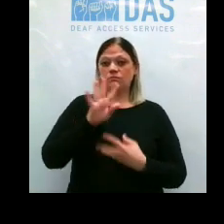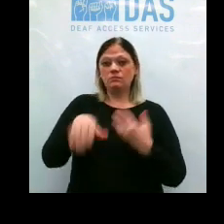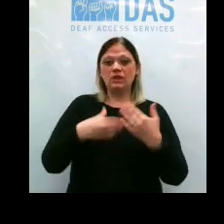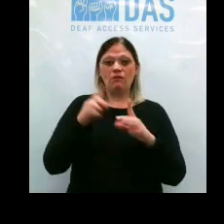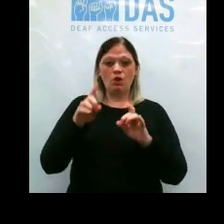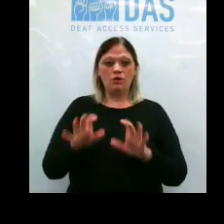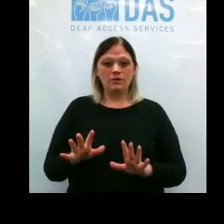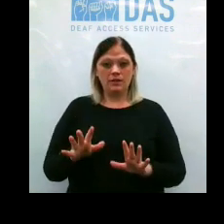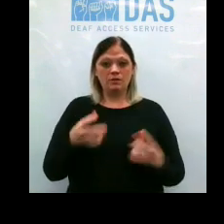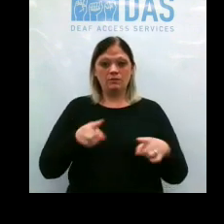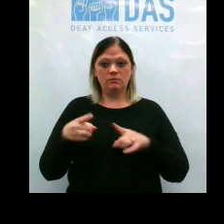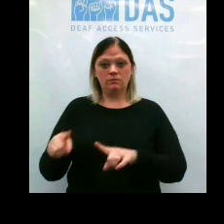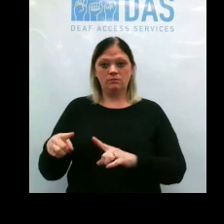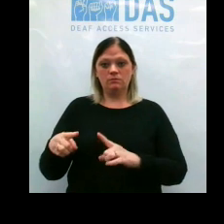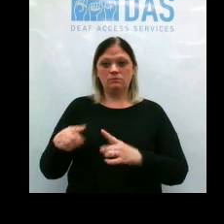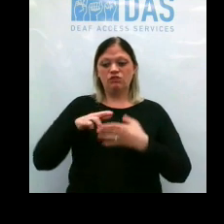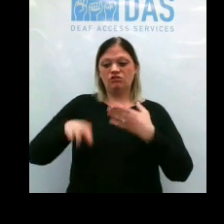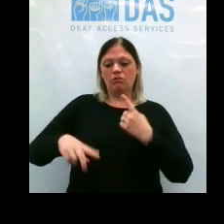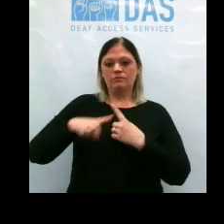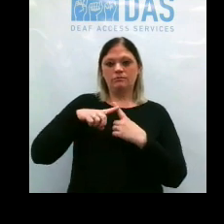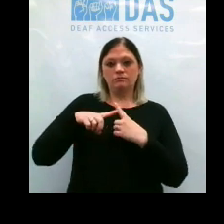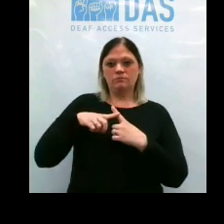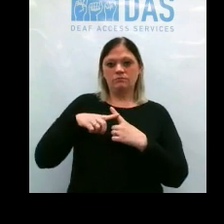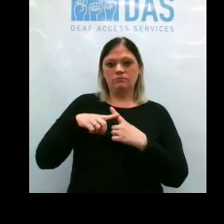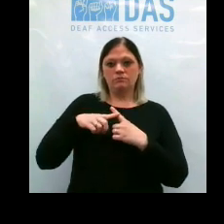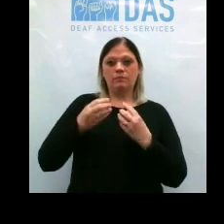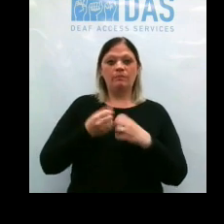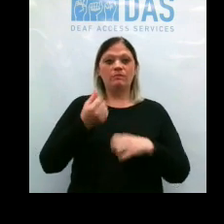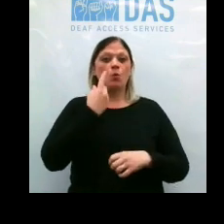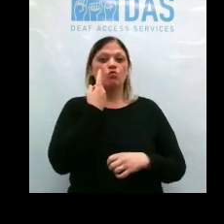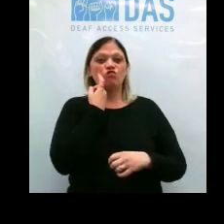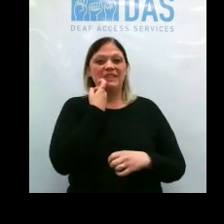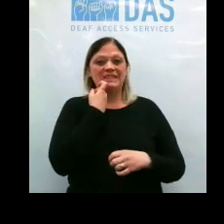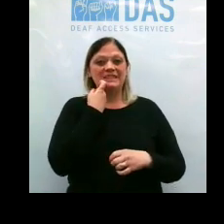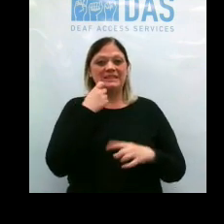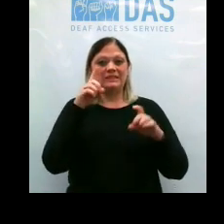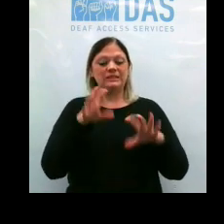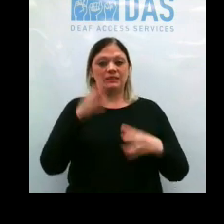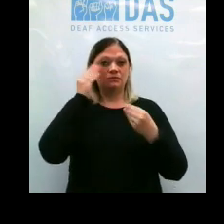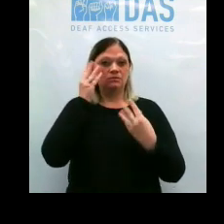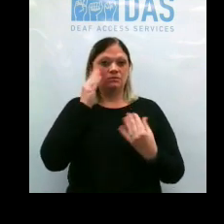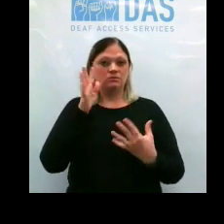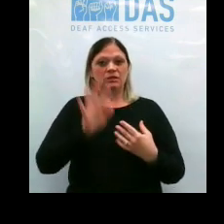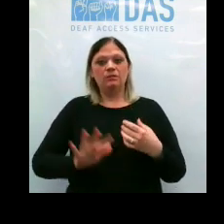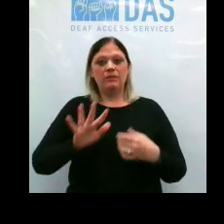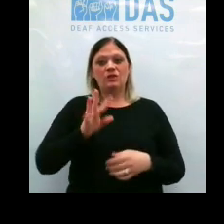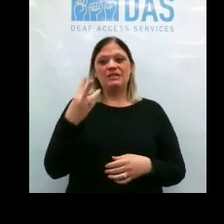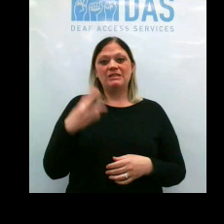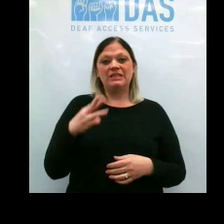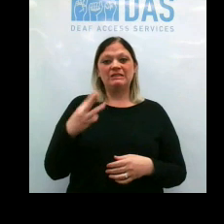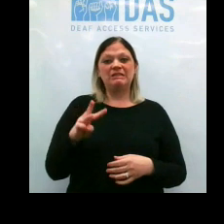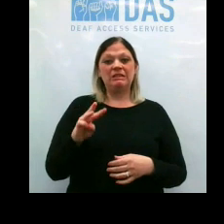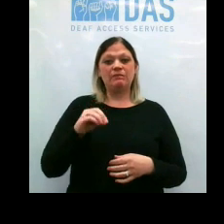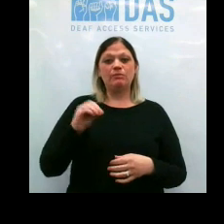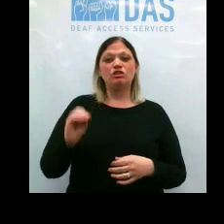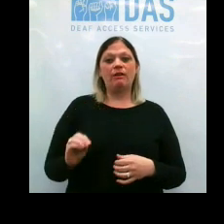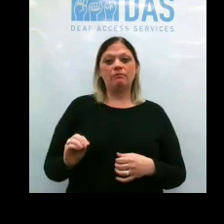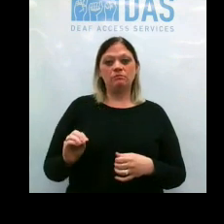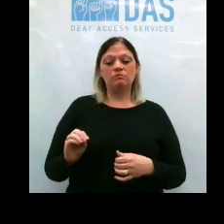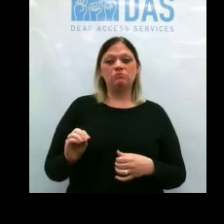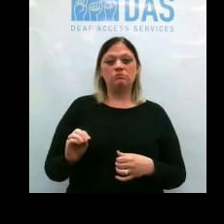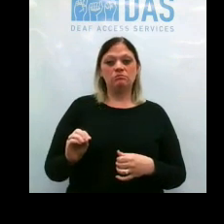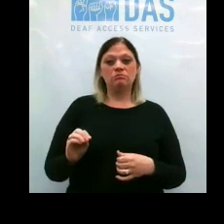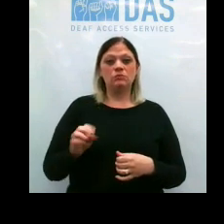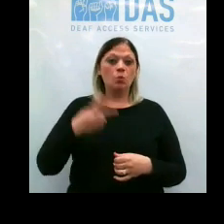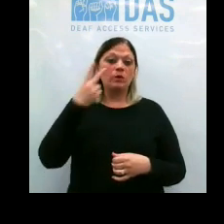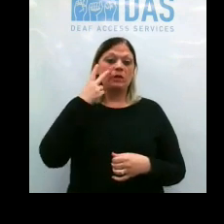being performed were coming back positive, and the most recent week's test data shows it was about 16%. So we are